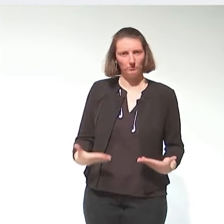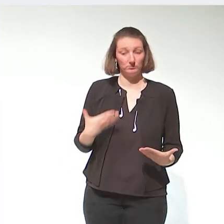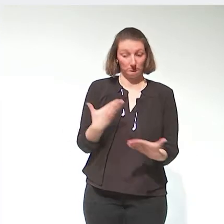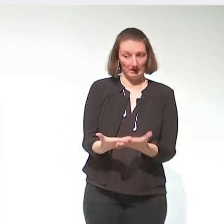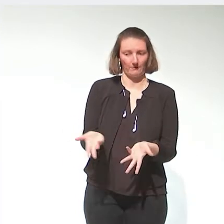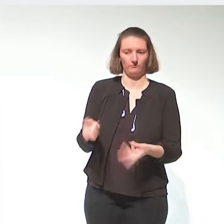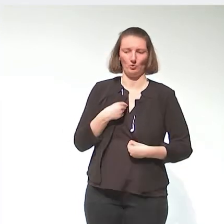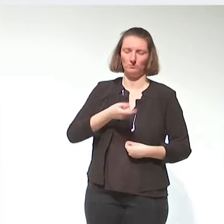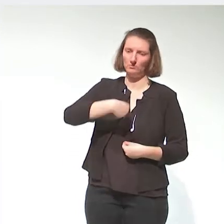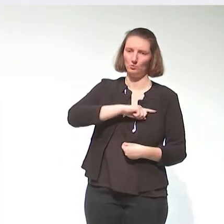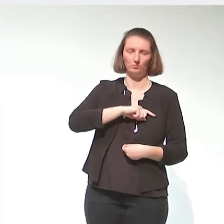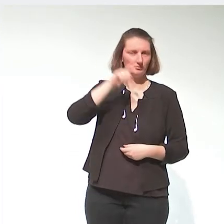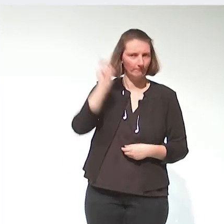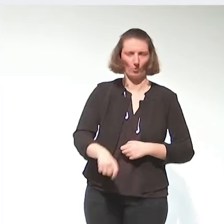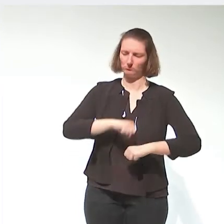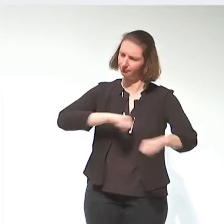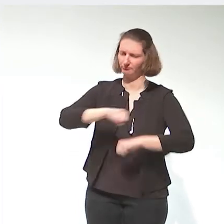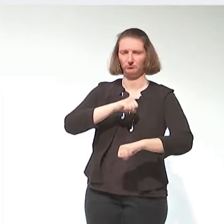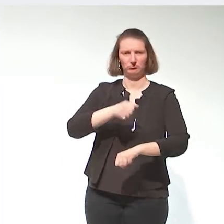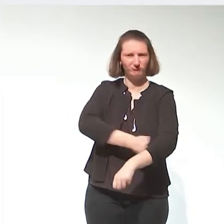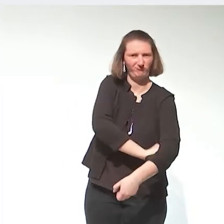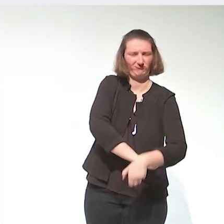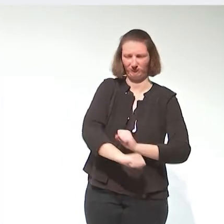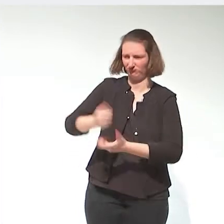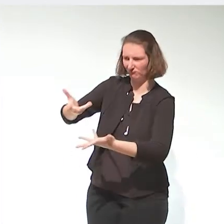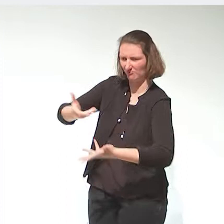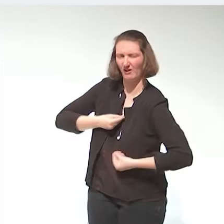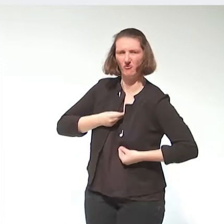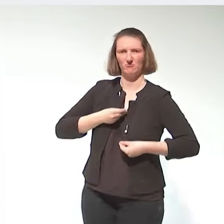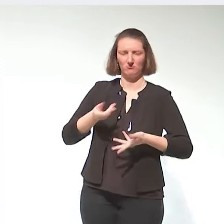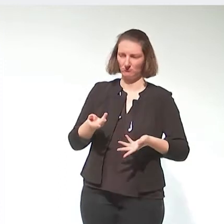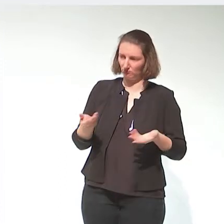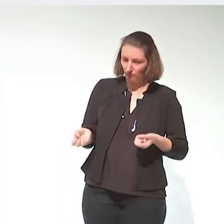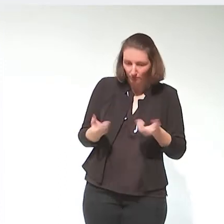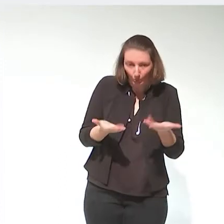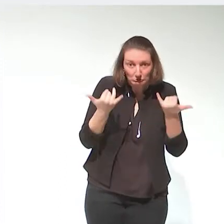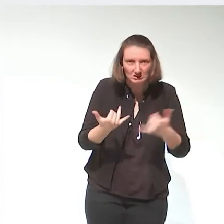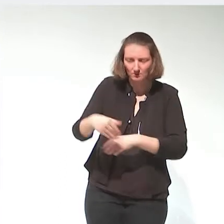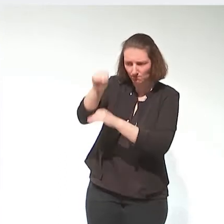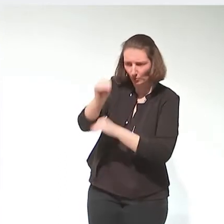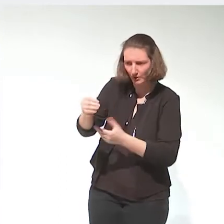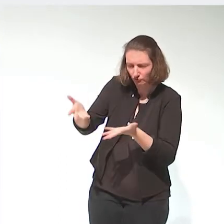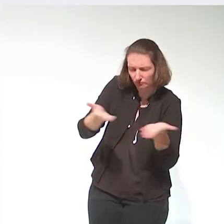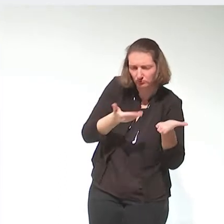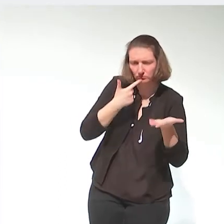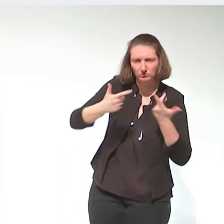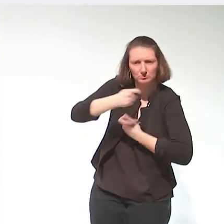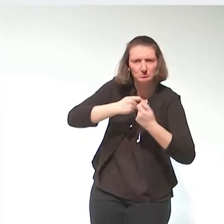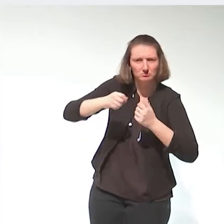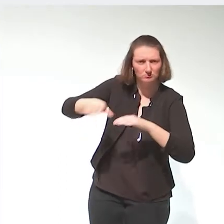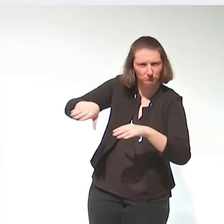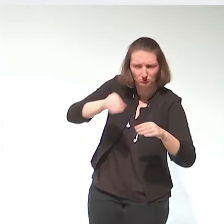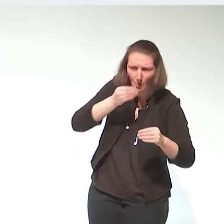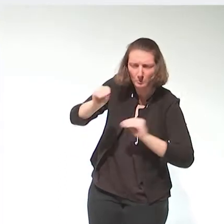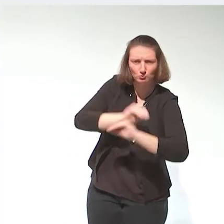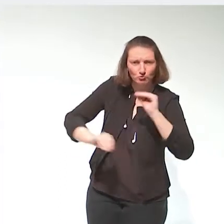in fear. Faced with this situation, the onus is on us to get all hands on deck. Let's give them a refuge, but also provide